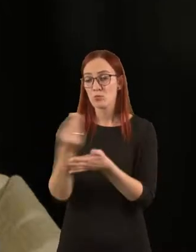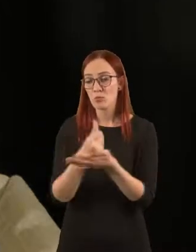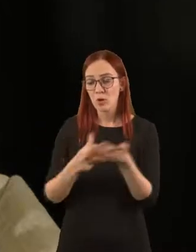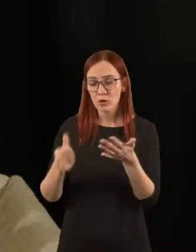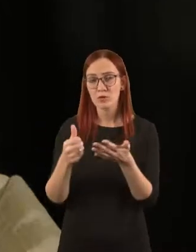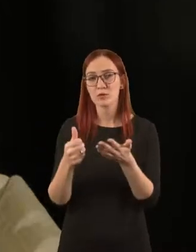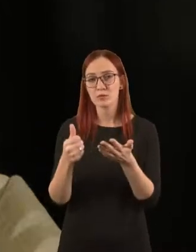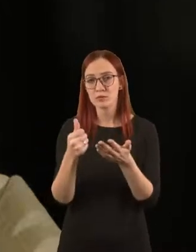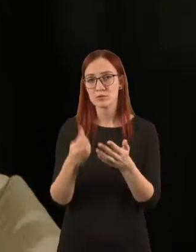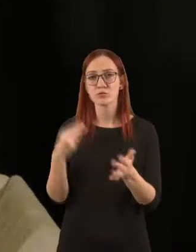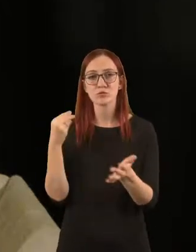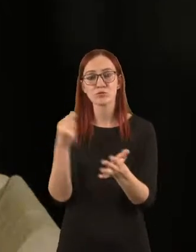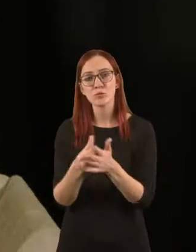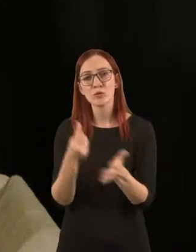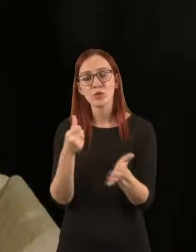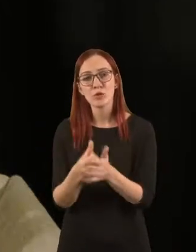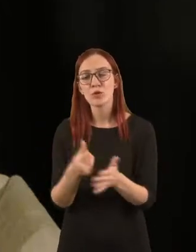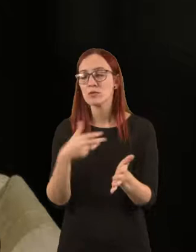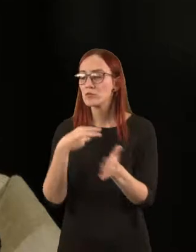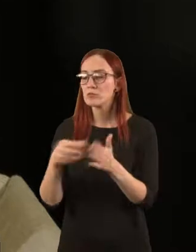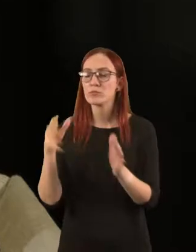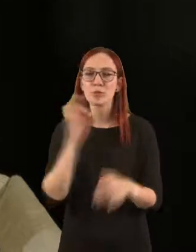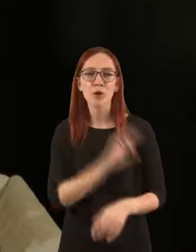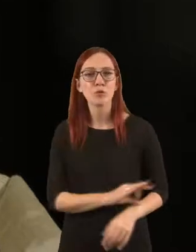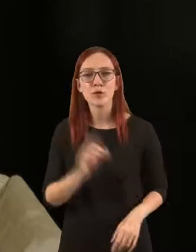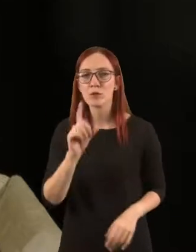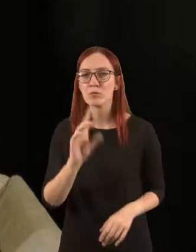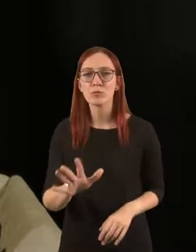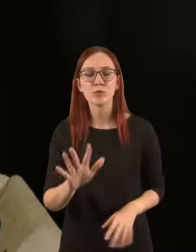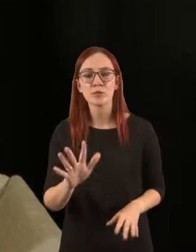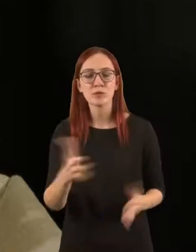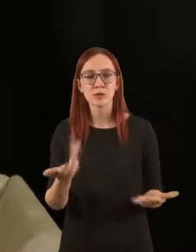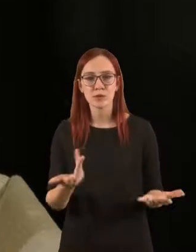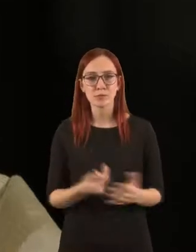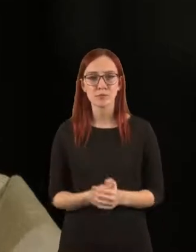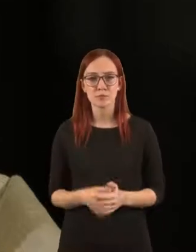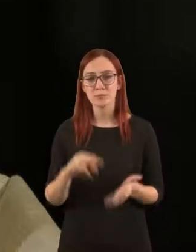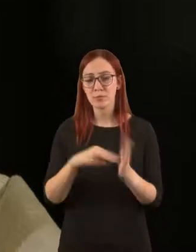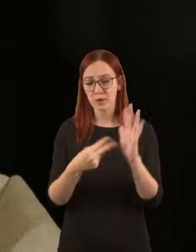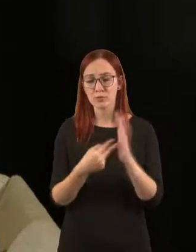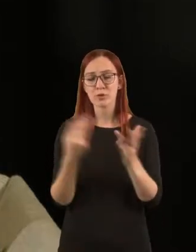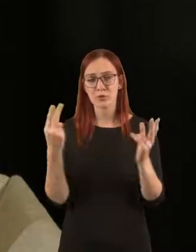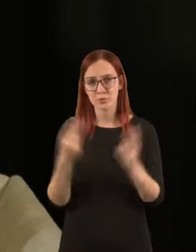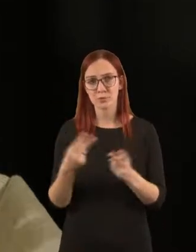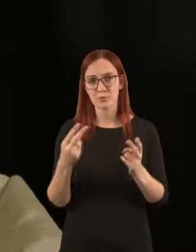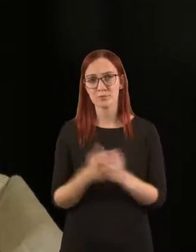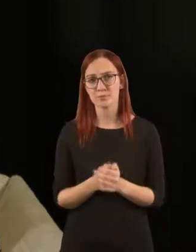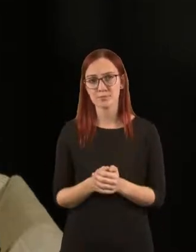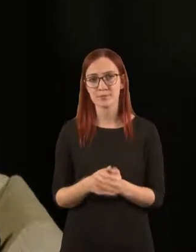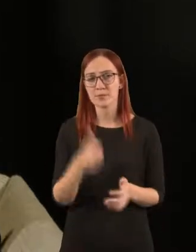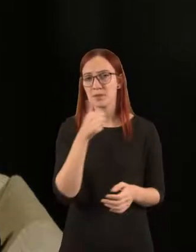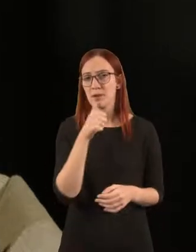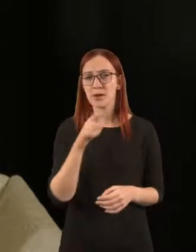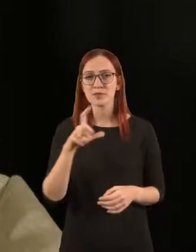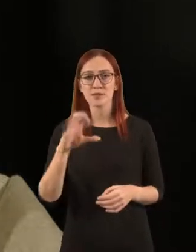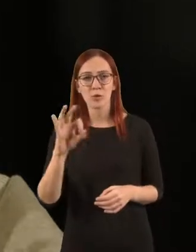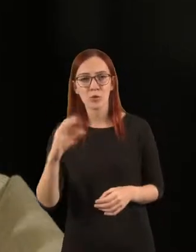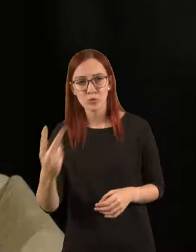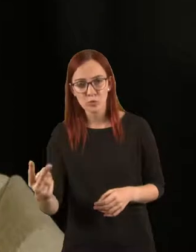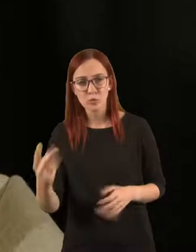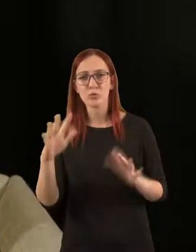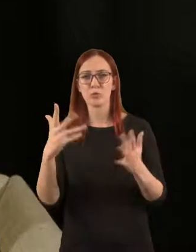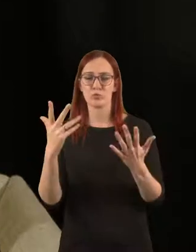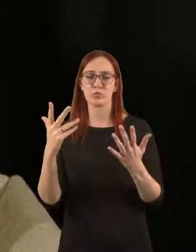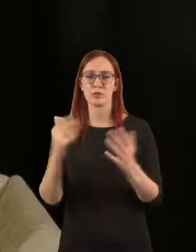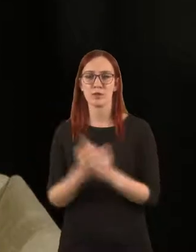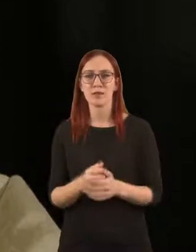can't be avoided, but there are taxes the collection of which is automatic, and we